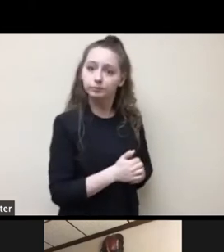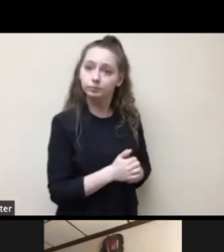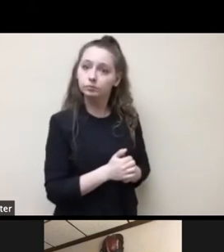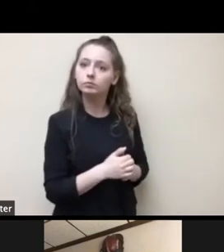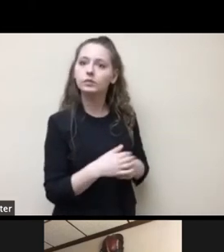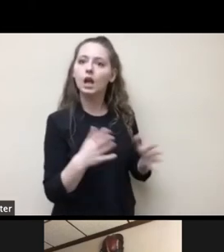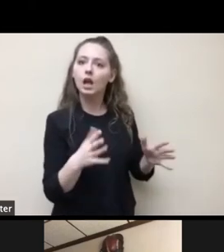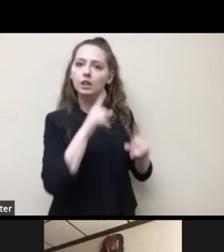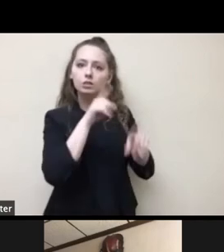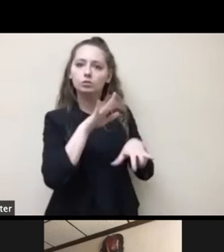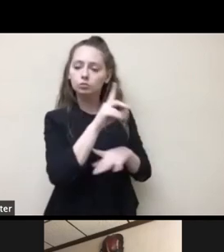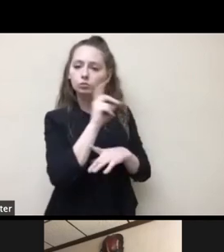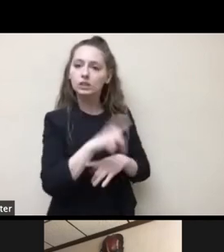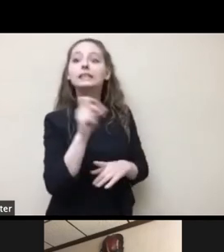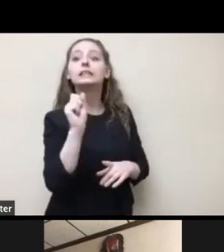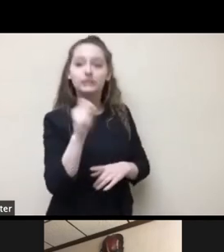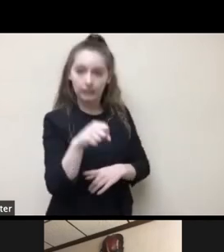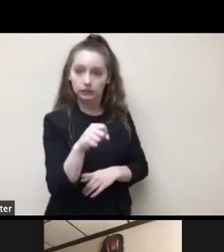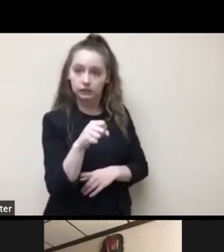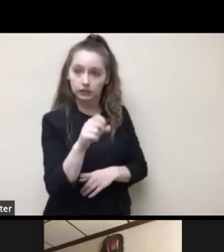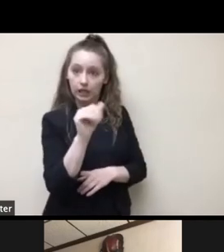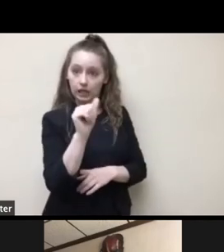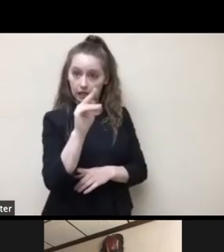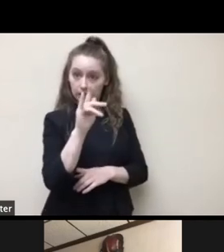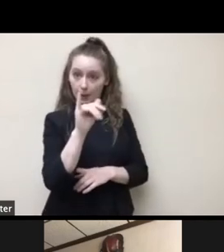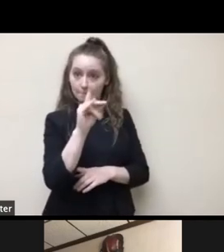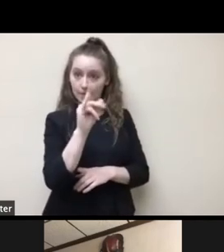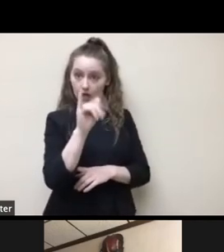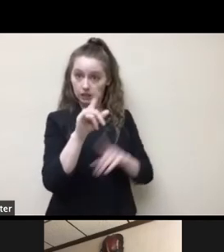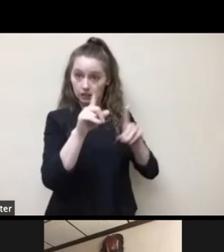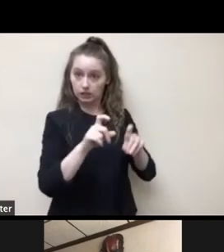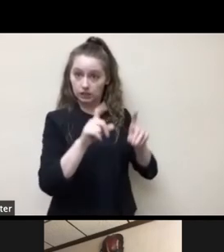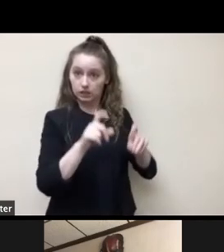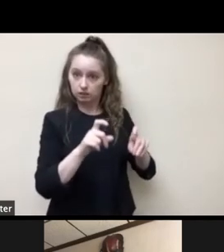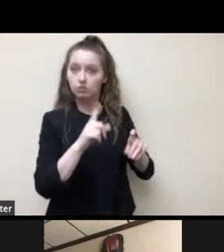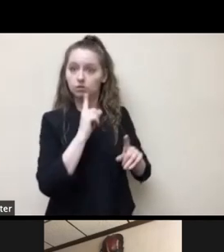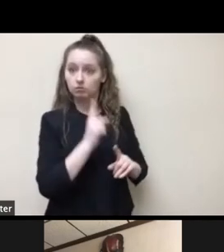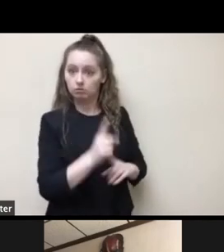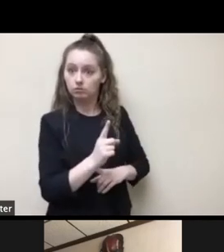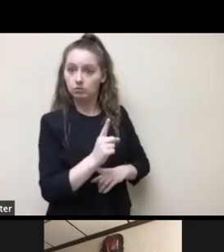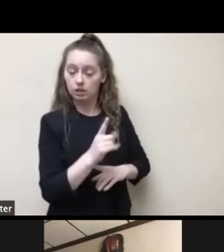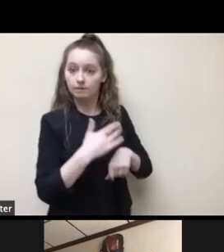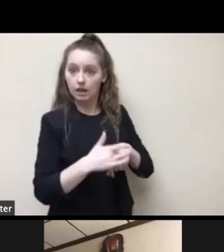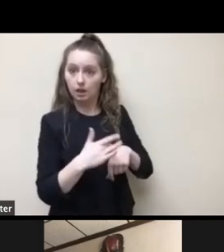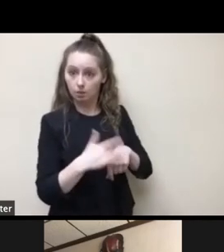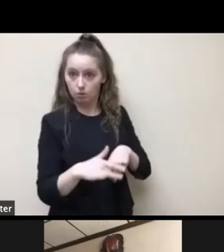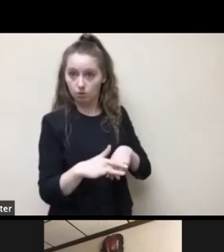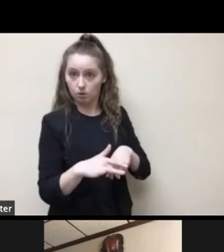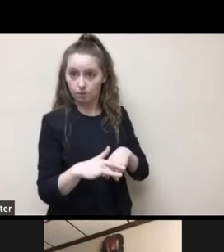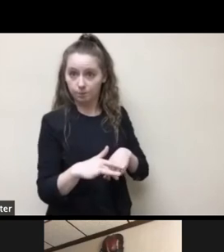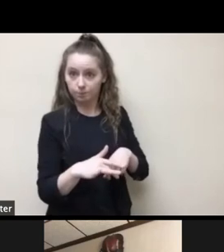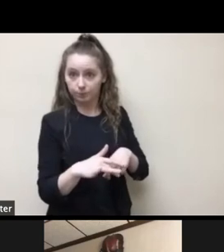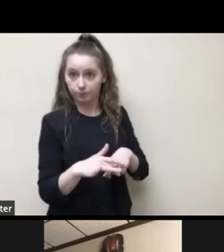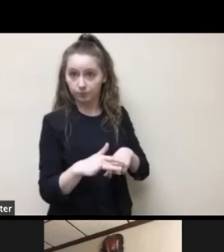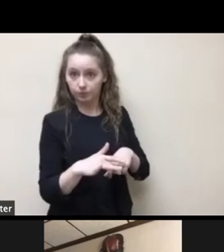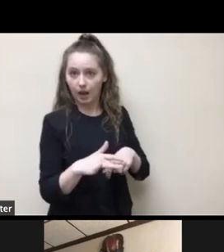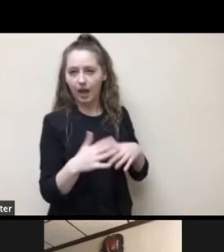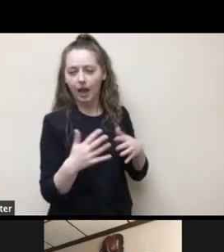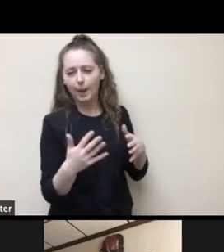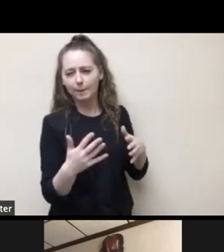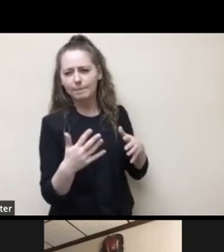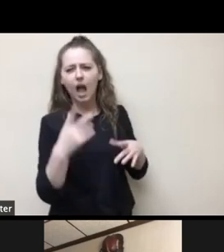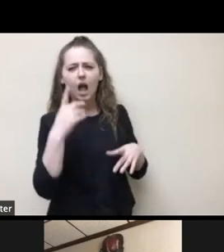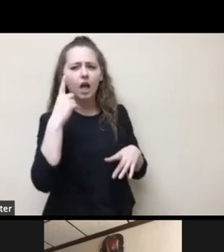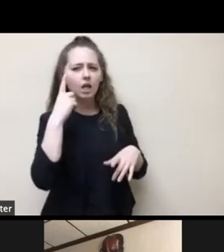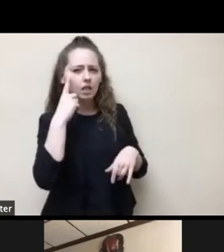The answer to the question is yes, there are antibody testing, there is antibody testing available. I think we touched on it a